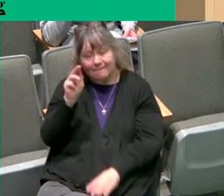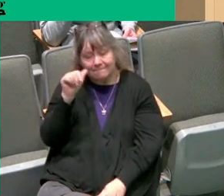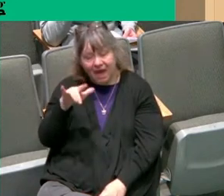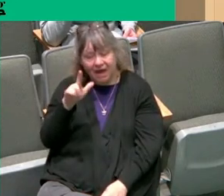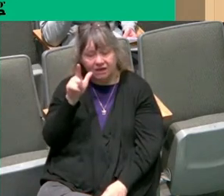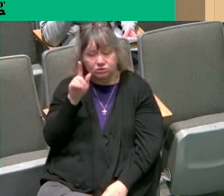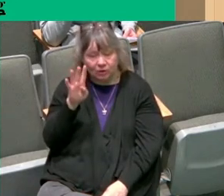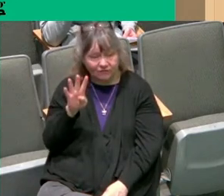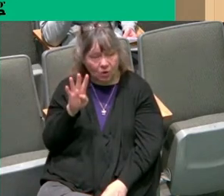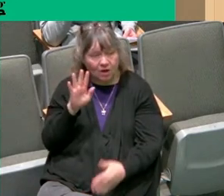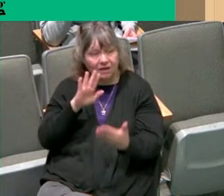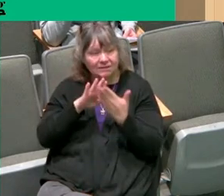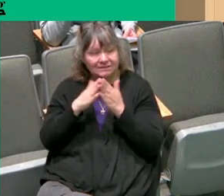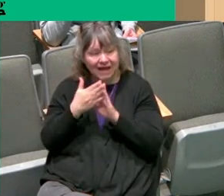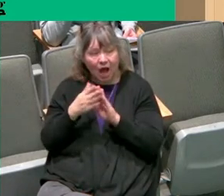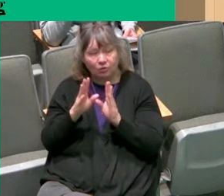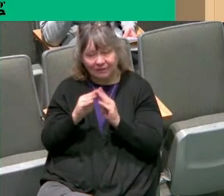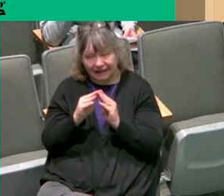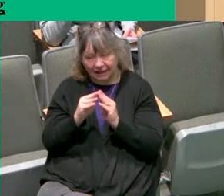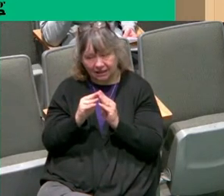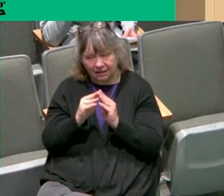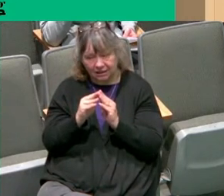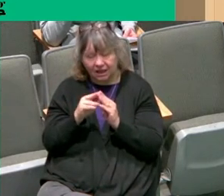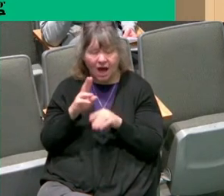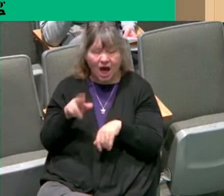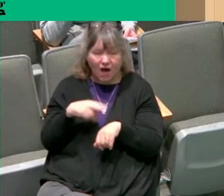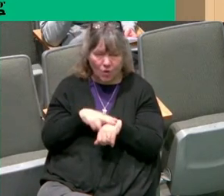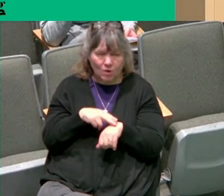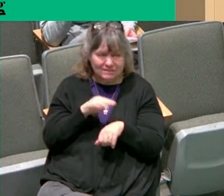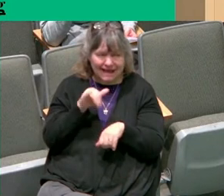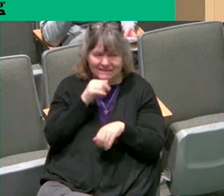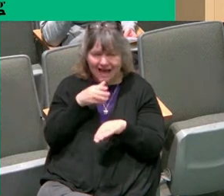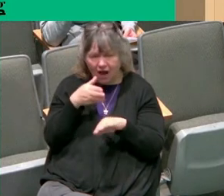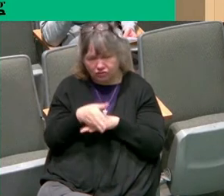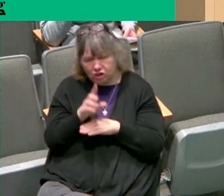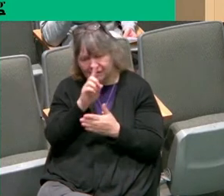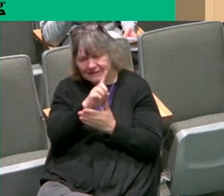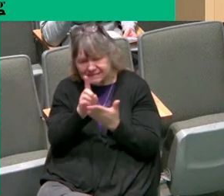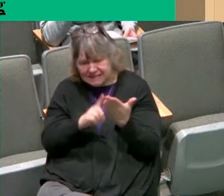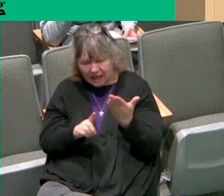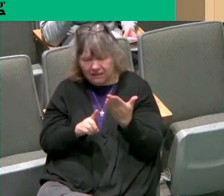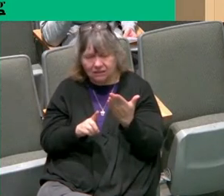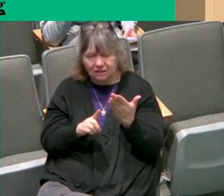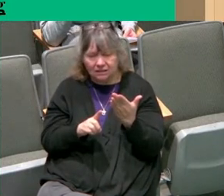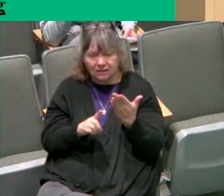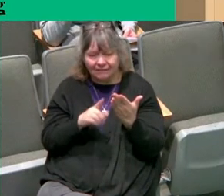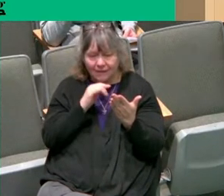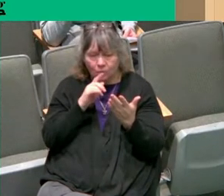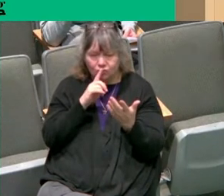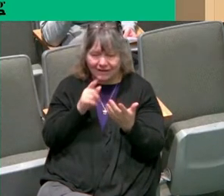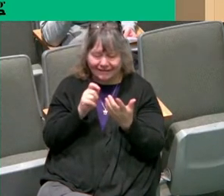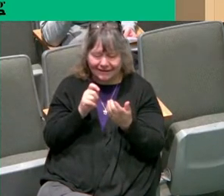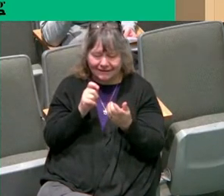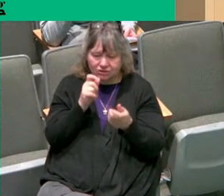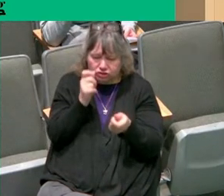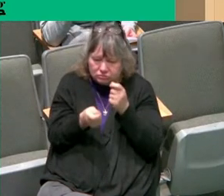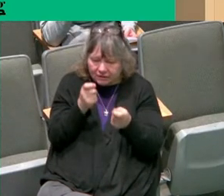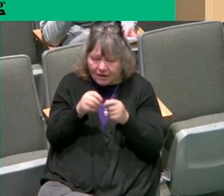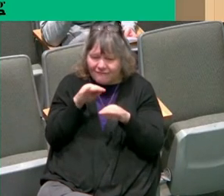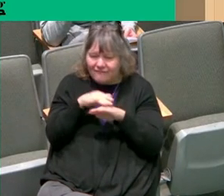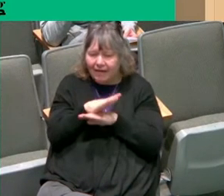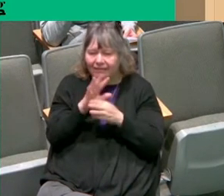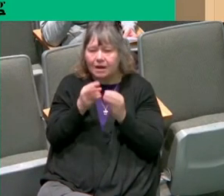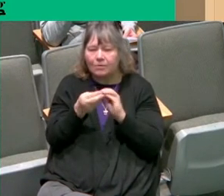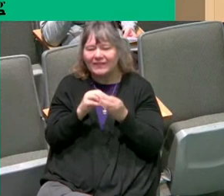May 24 town meeting of course that's after the design that really would refine this number this is